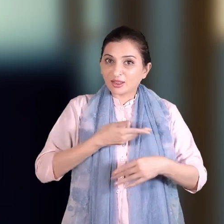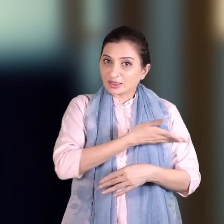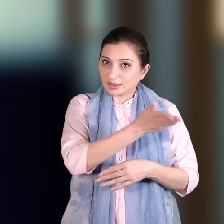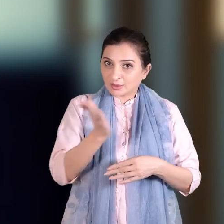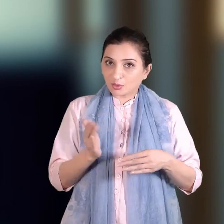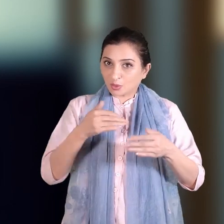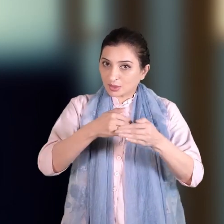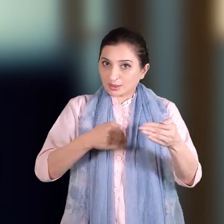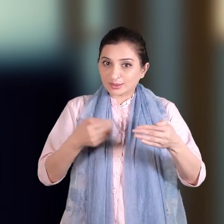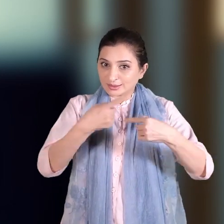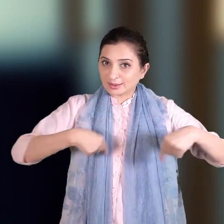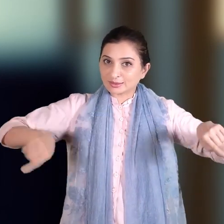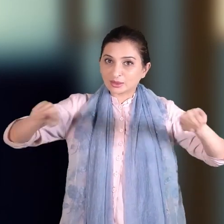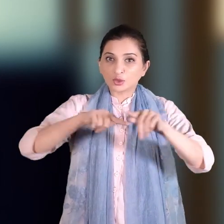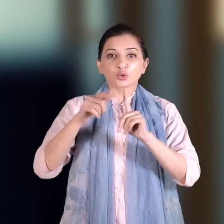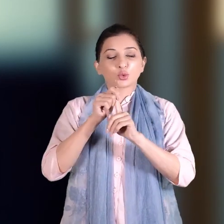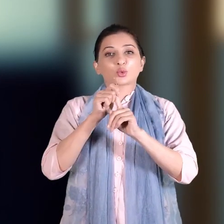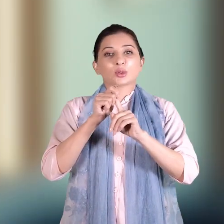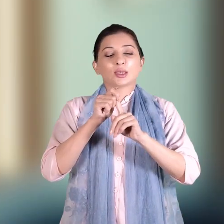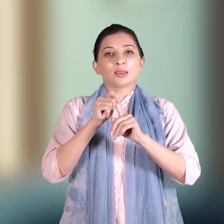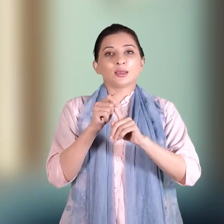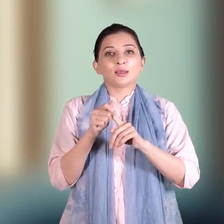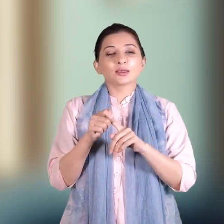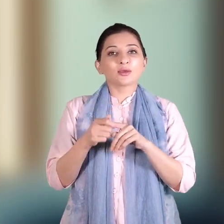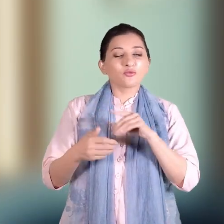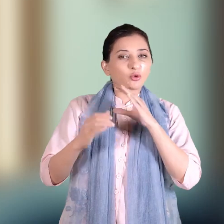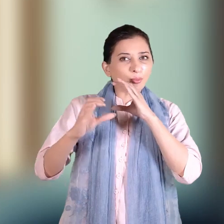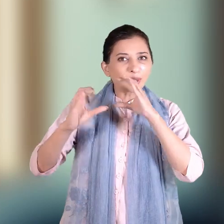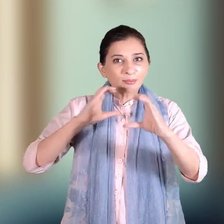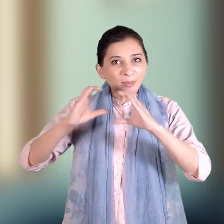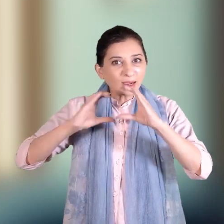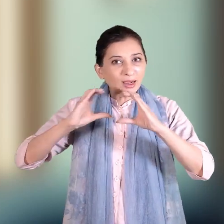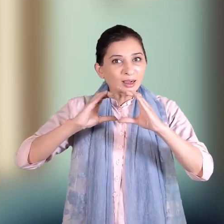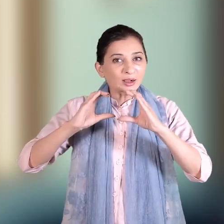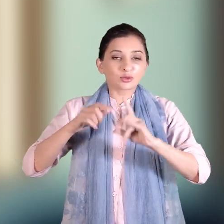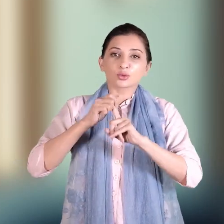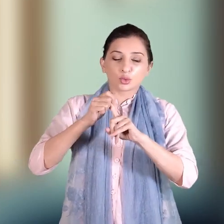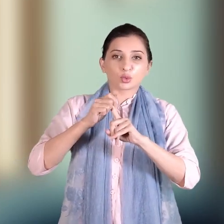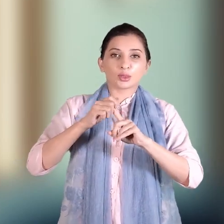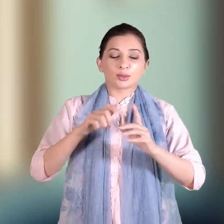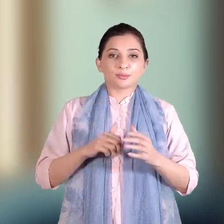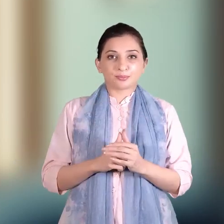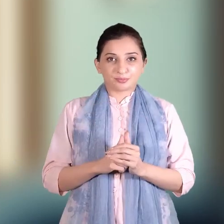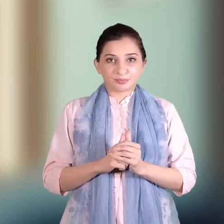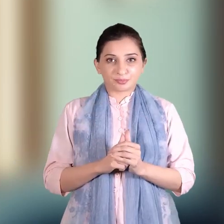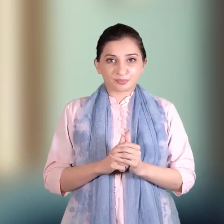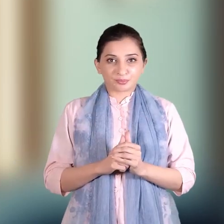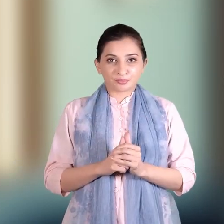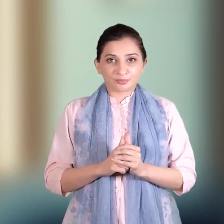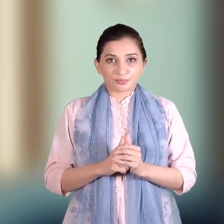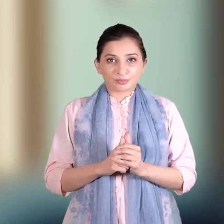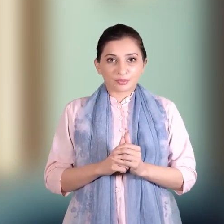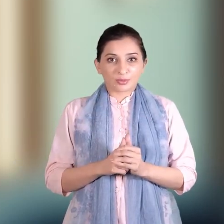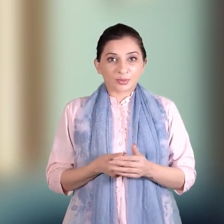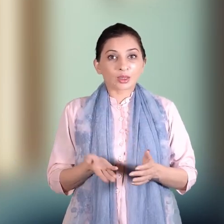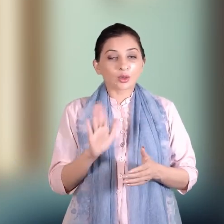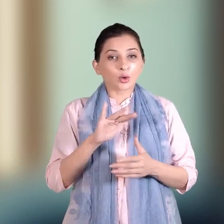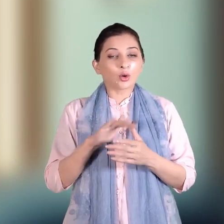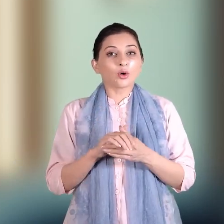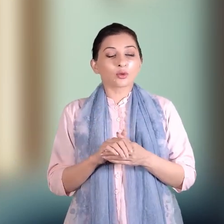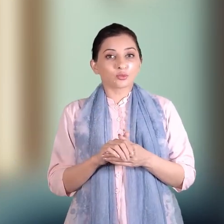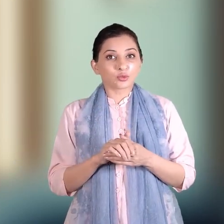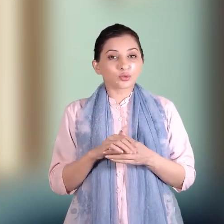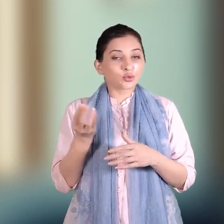women, for these young mothers to communicate their feelings in a safe and judgment-free way, where